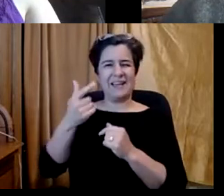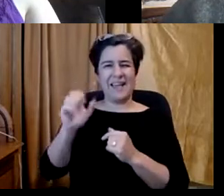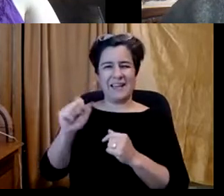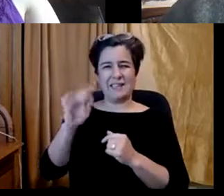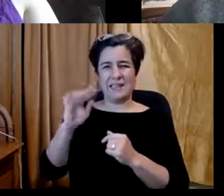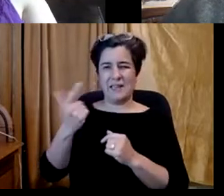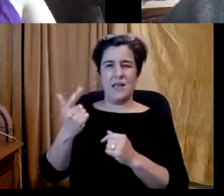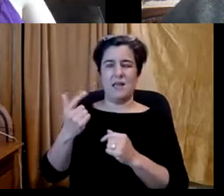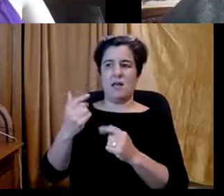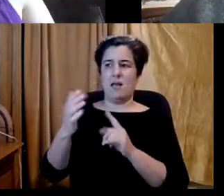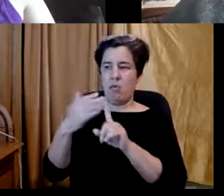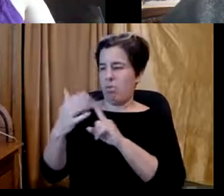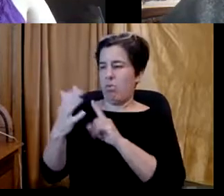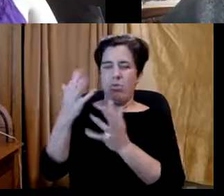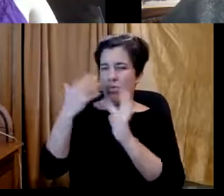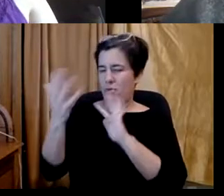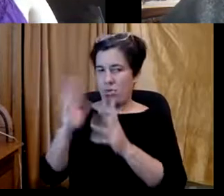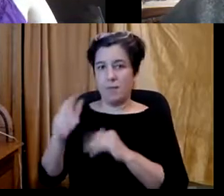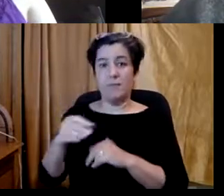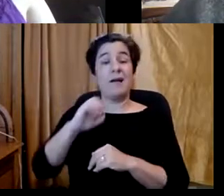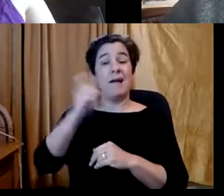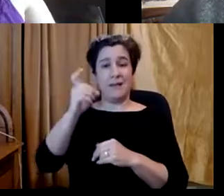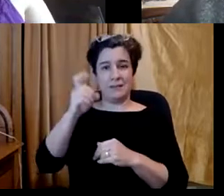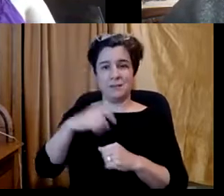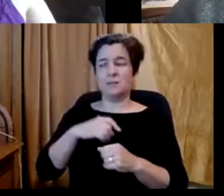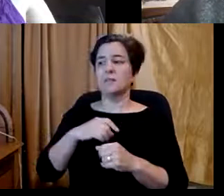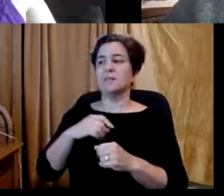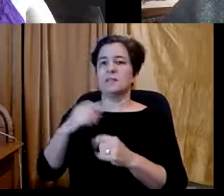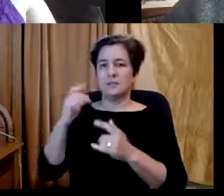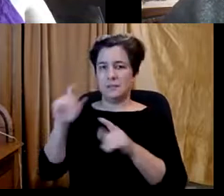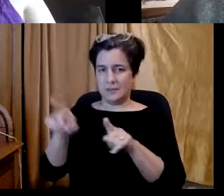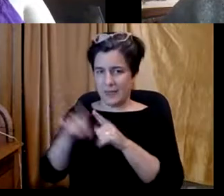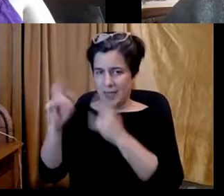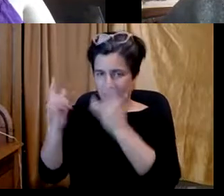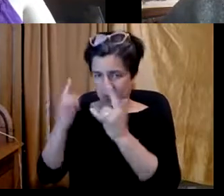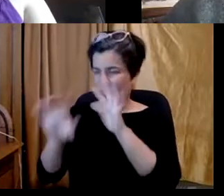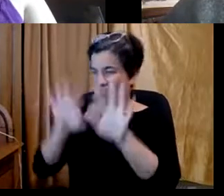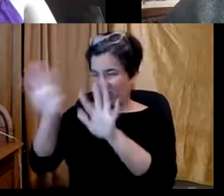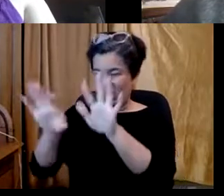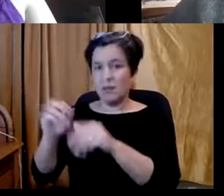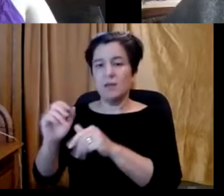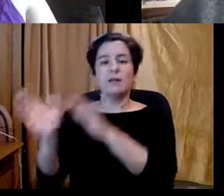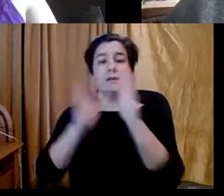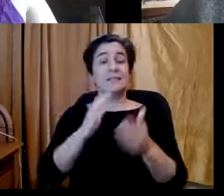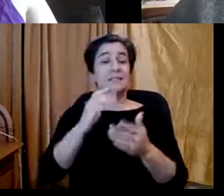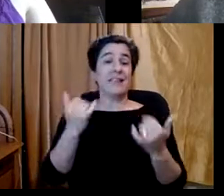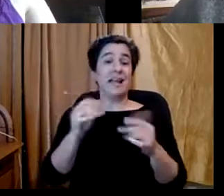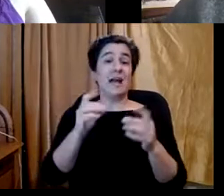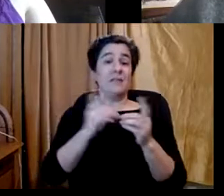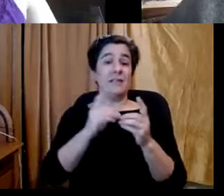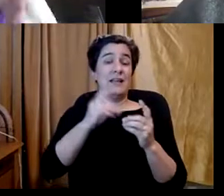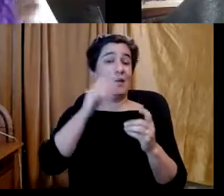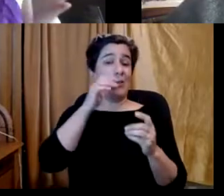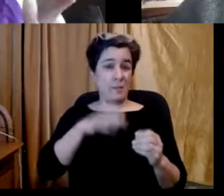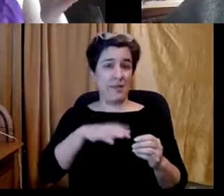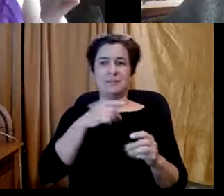realized my ex-husband was narcissistic. I've dated women since then, and some of the women I've dated have been narcissistic. I've had bosses that were